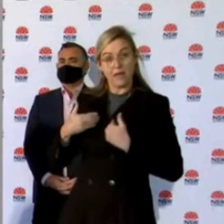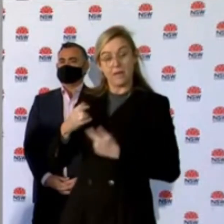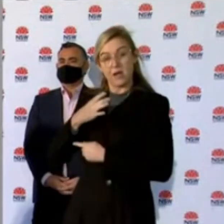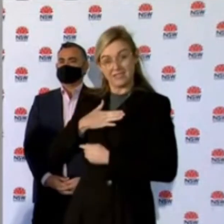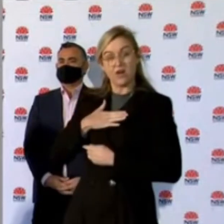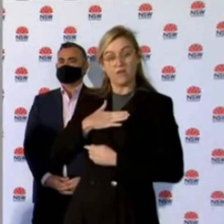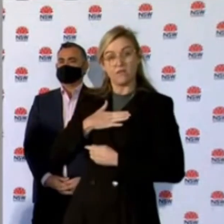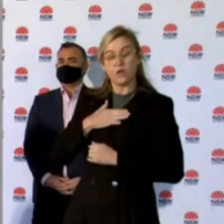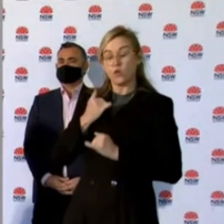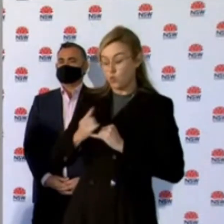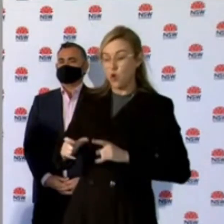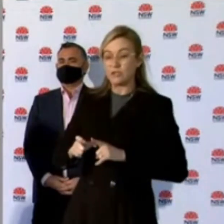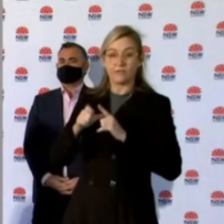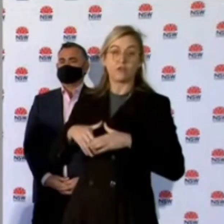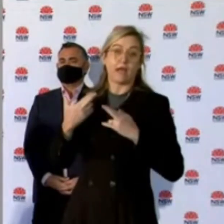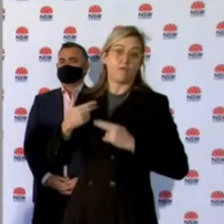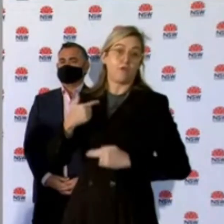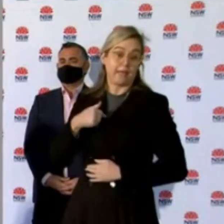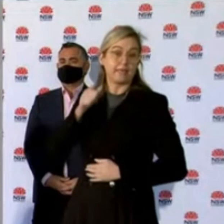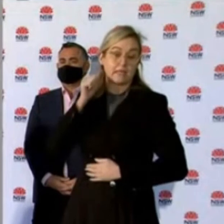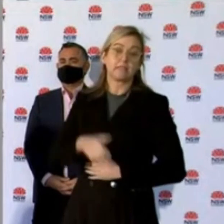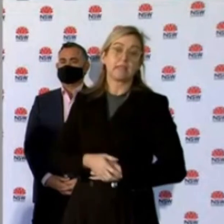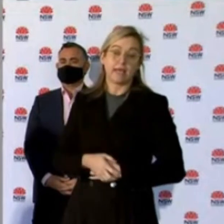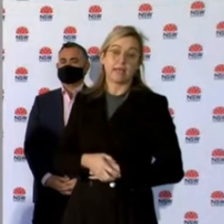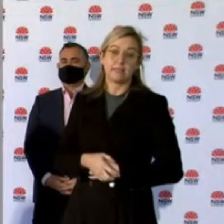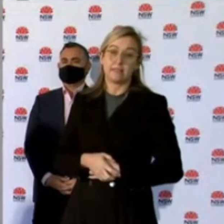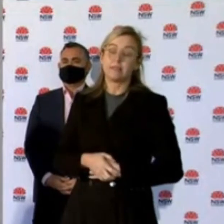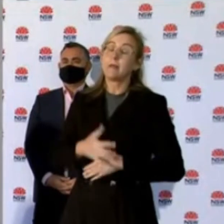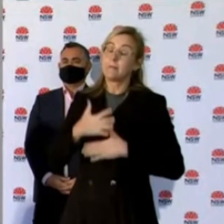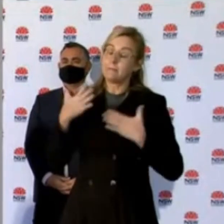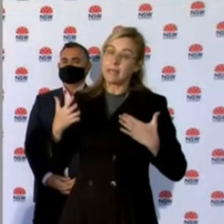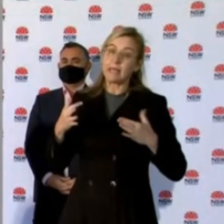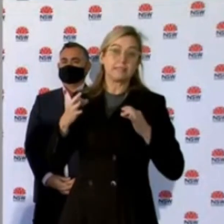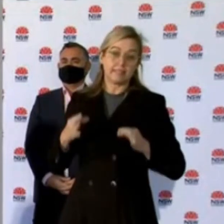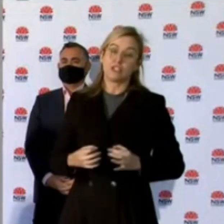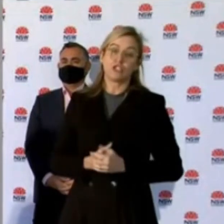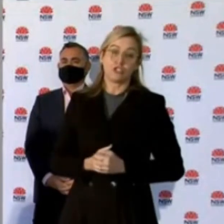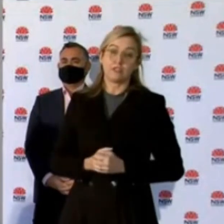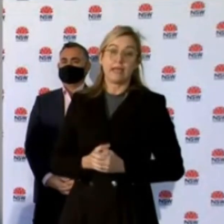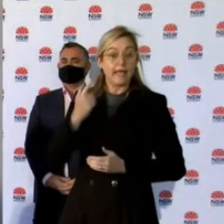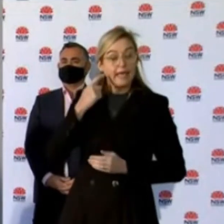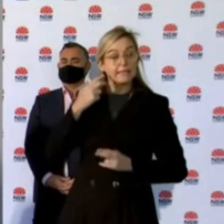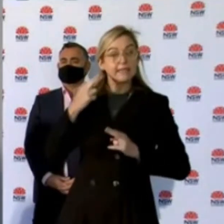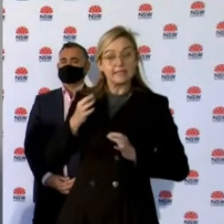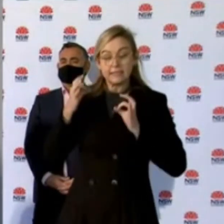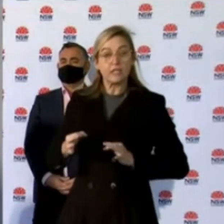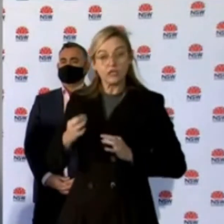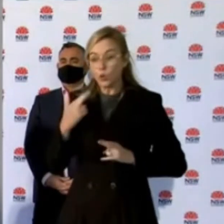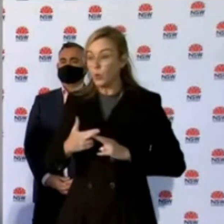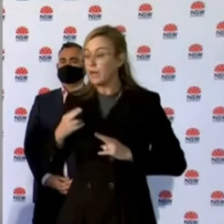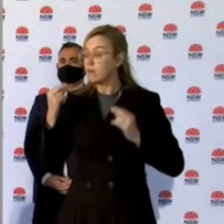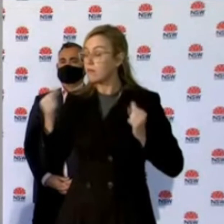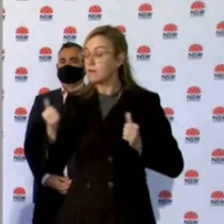had personally, because we don't take these decisions lightly. They're decisions that affect lives and livelihoods. They're decisions that